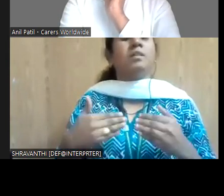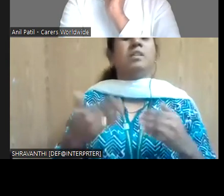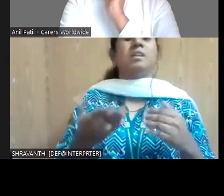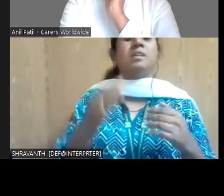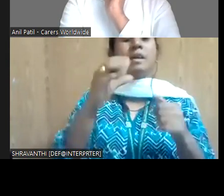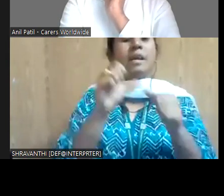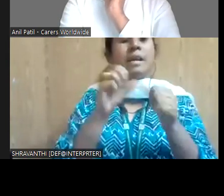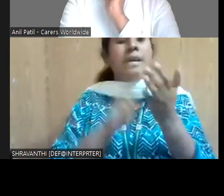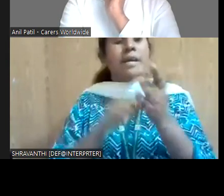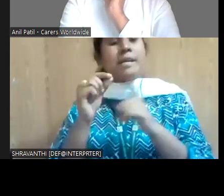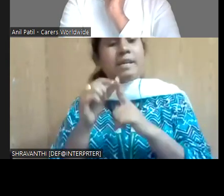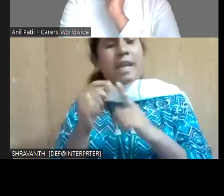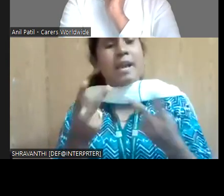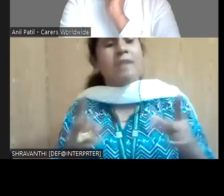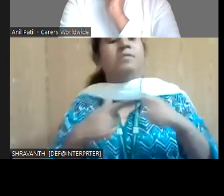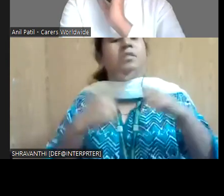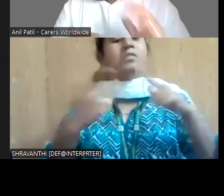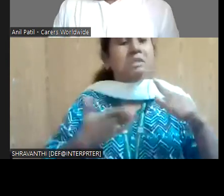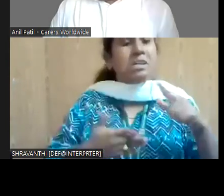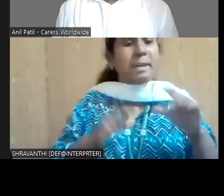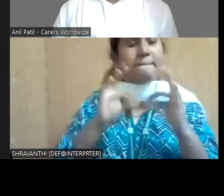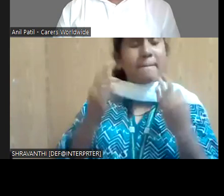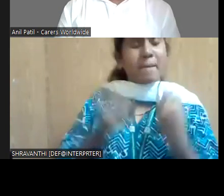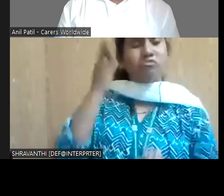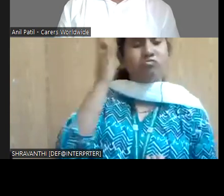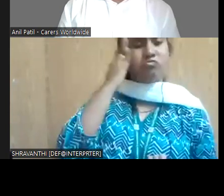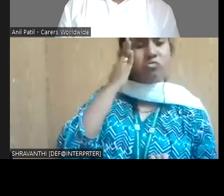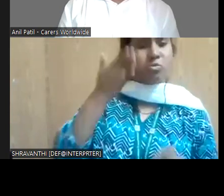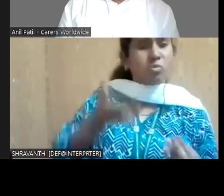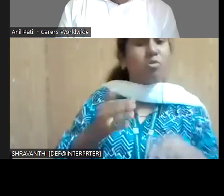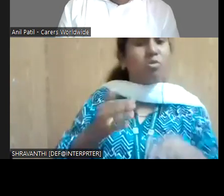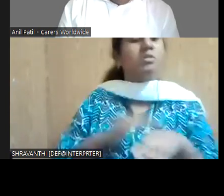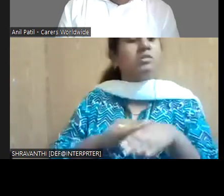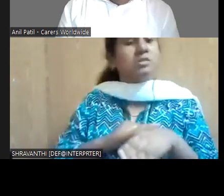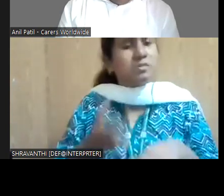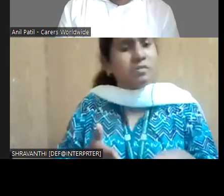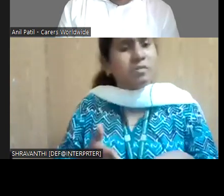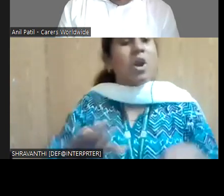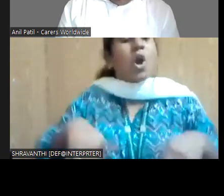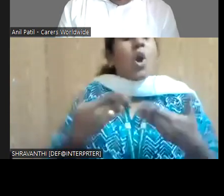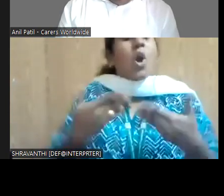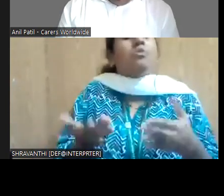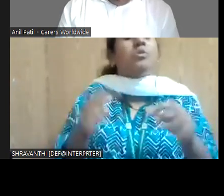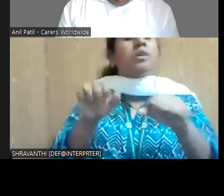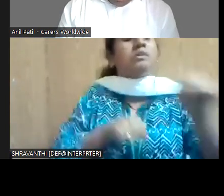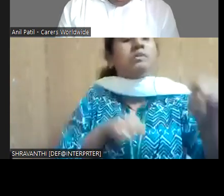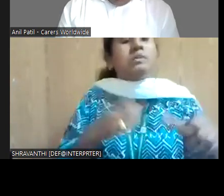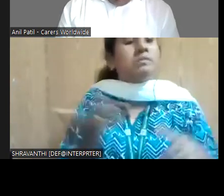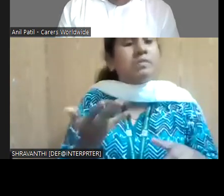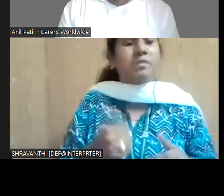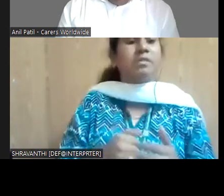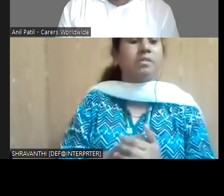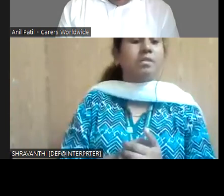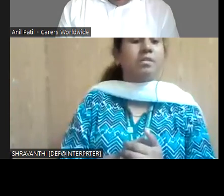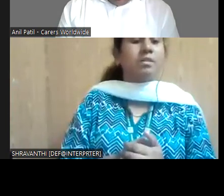training programs for parents to know about these services, parents to know about how to get the certificate and go ahead and get these services,